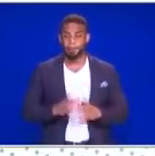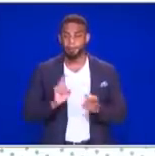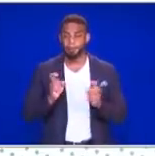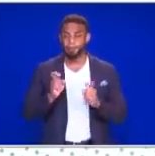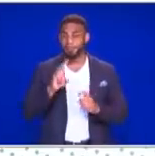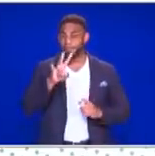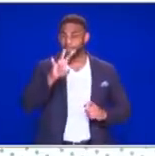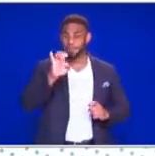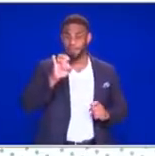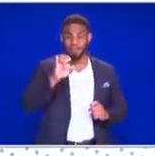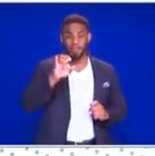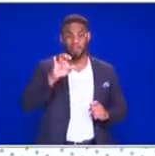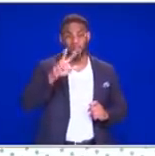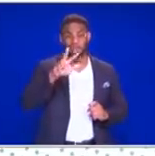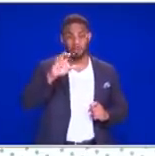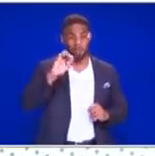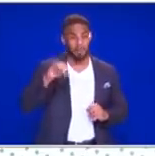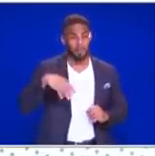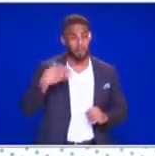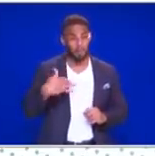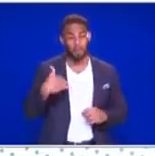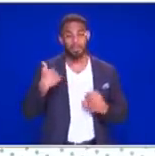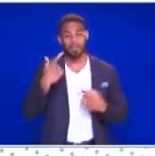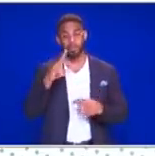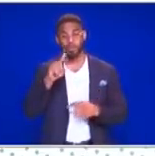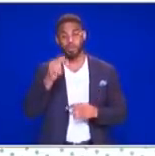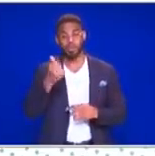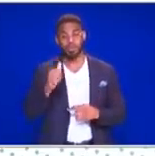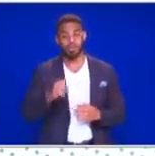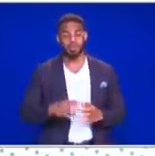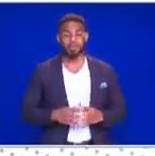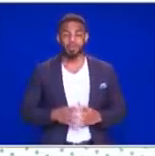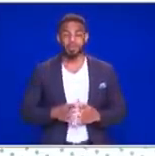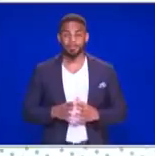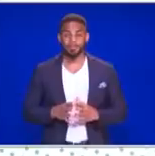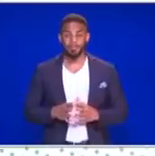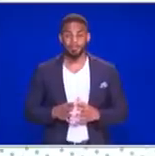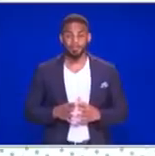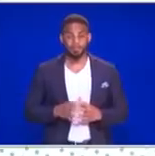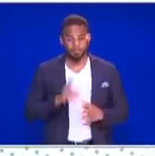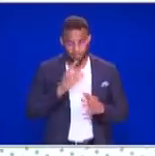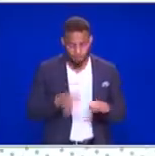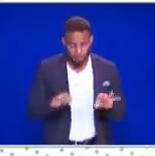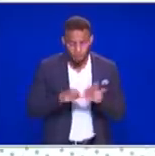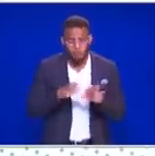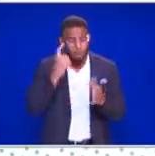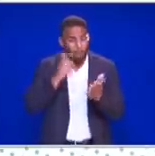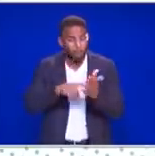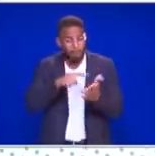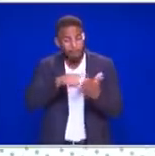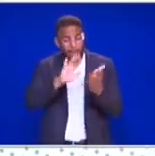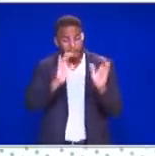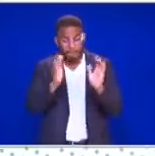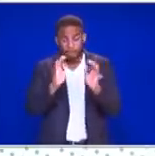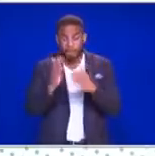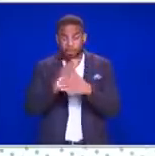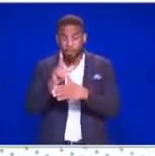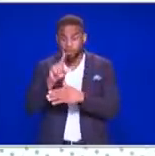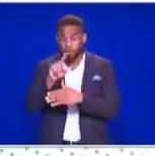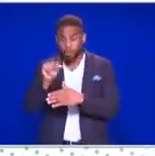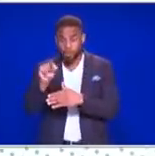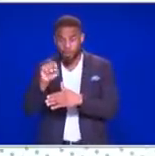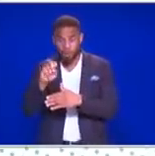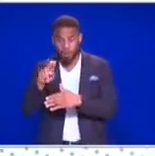changed 733% since 2010. It is important to note that these comparisons between the